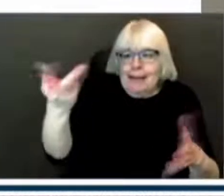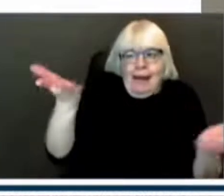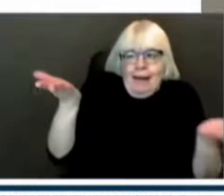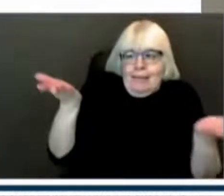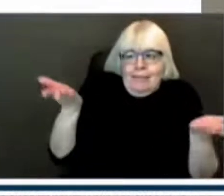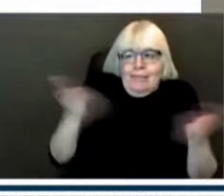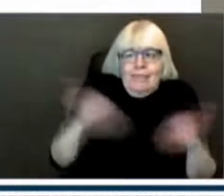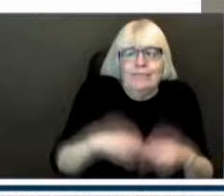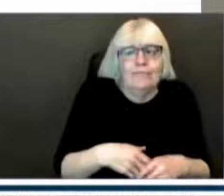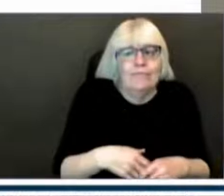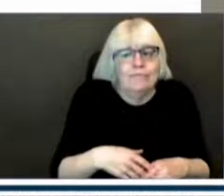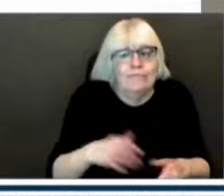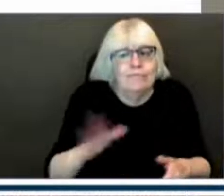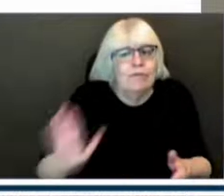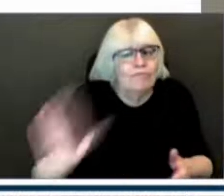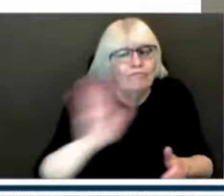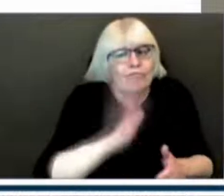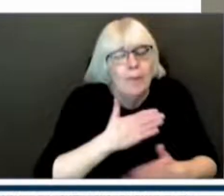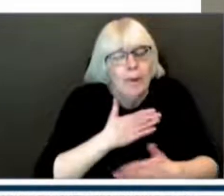will get there.